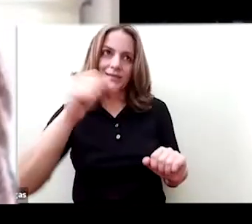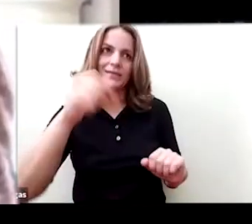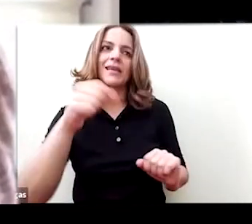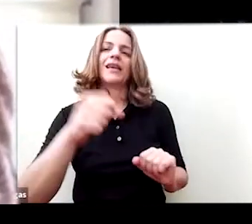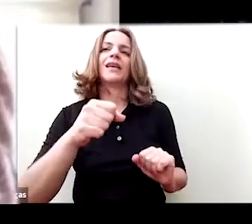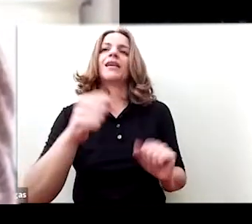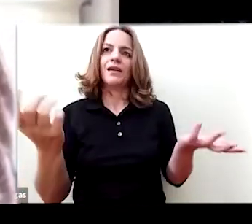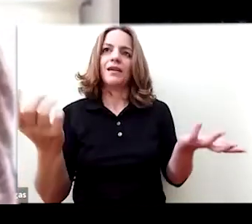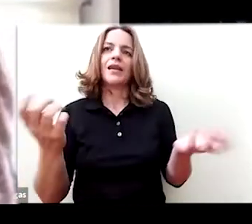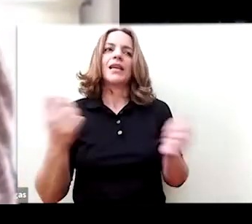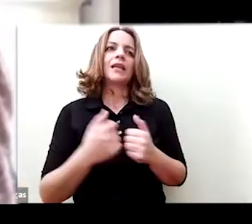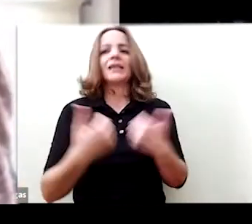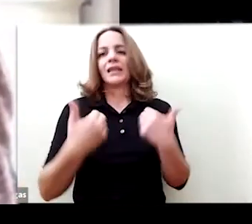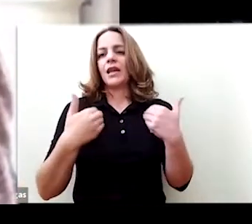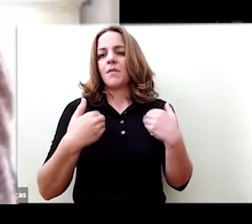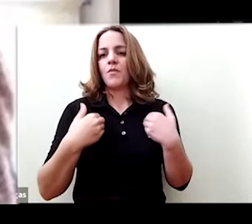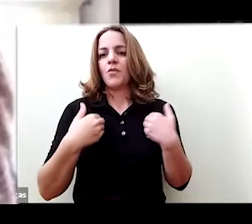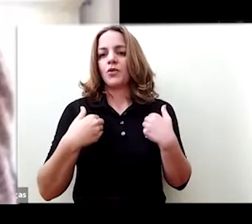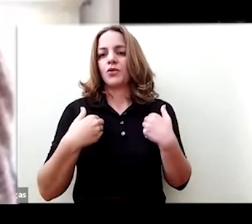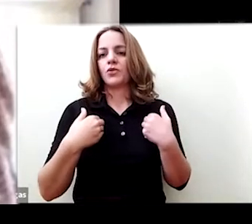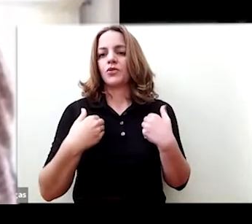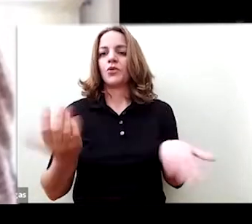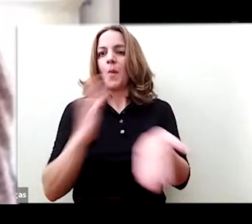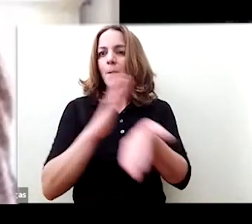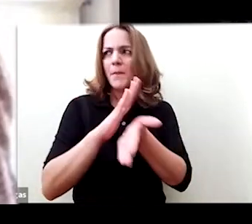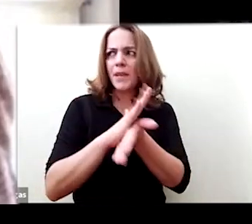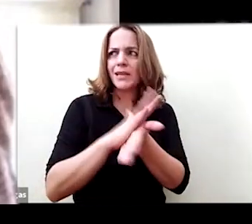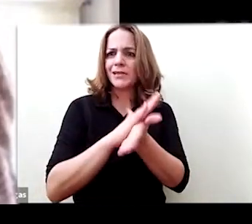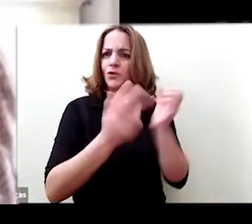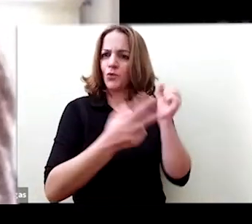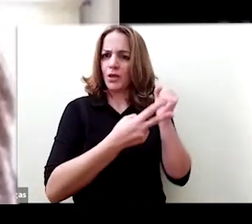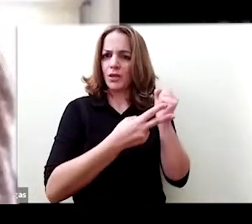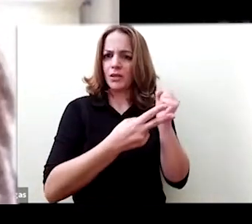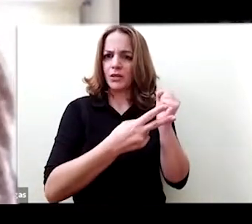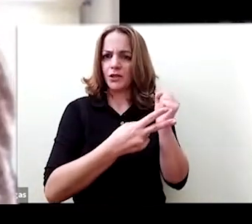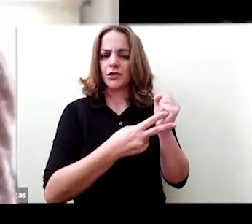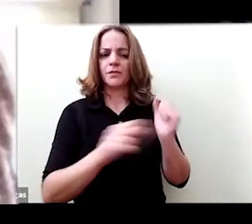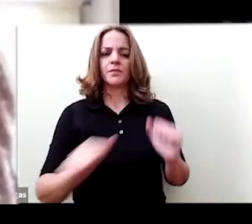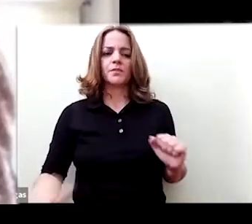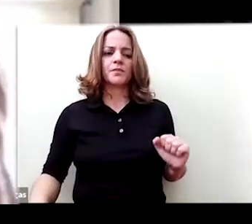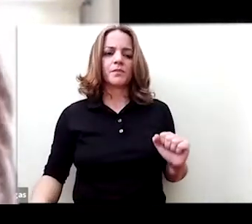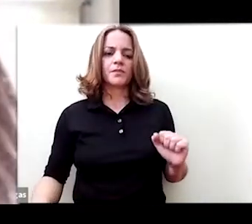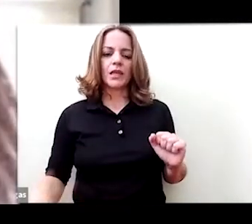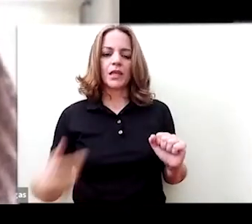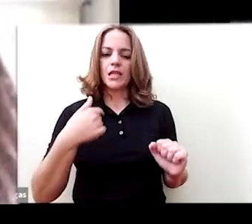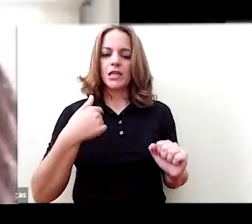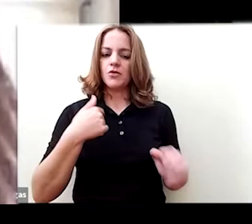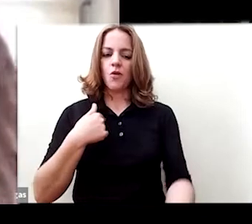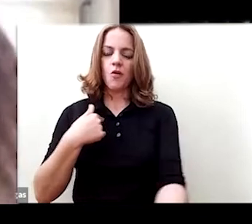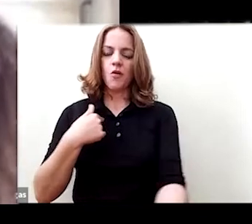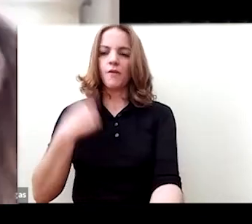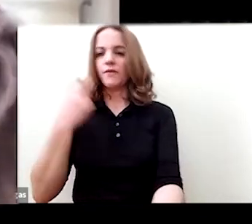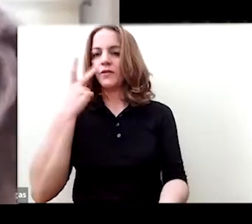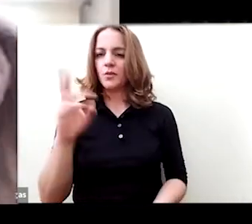you try? And so I went to the Schomburg, and they have about 6 boxes of his manuscripts. And obviously he's such